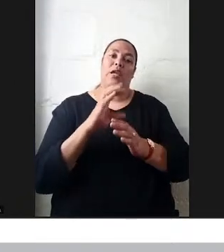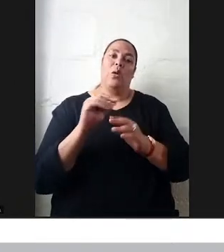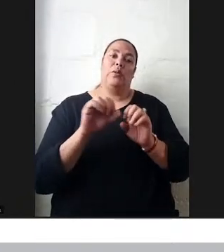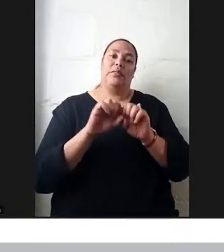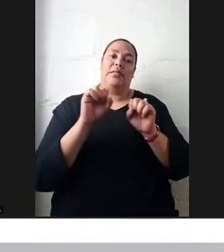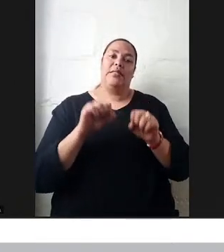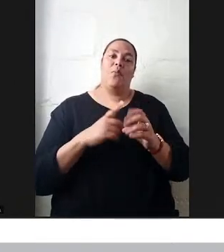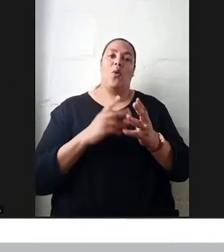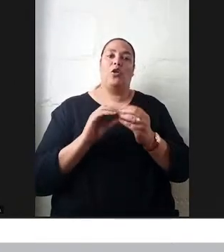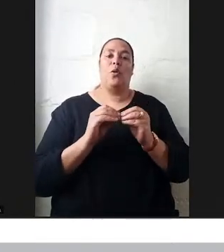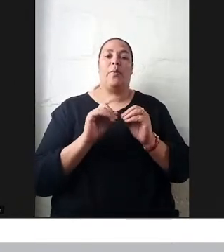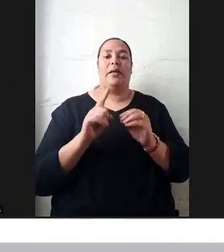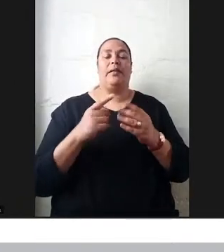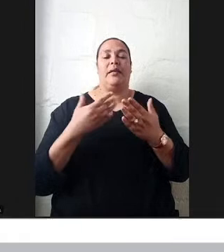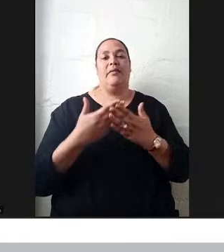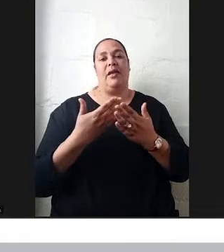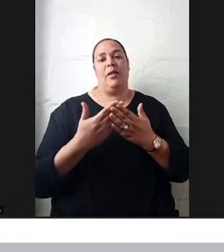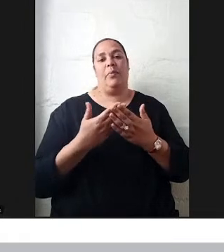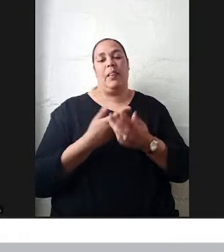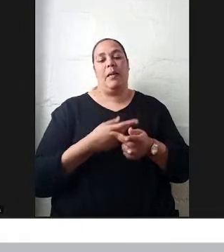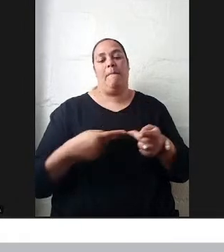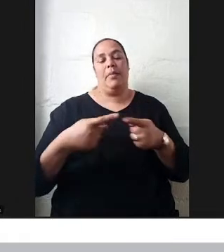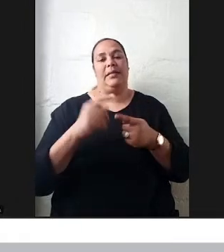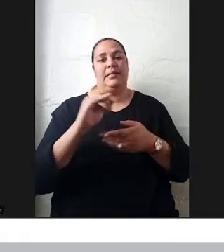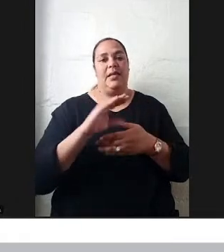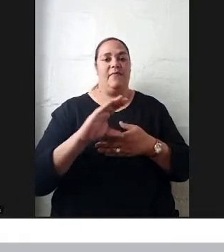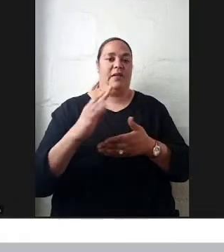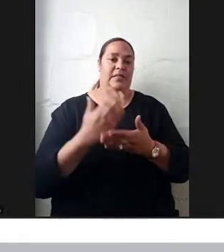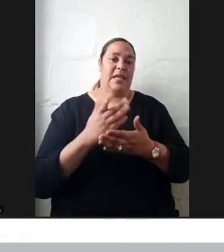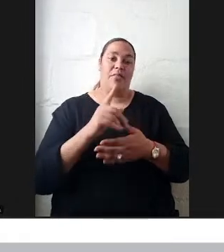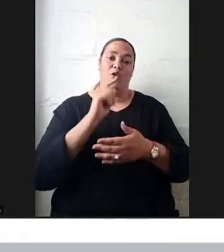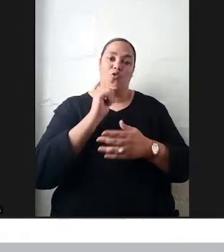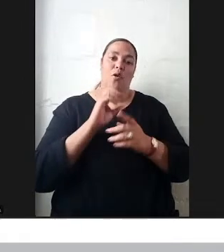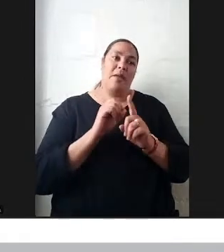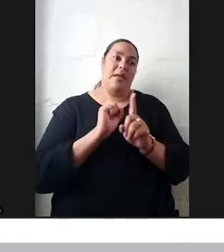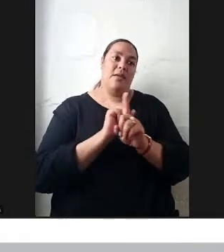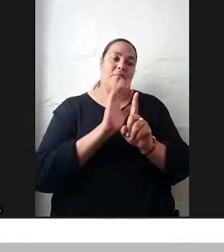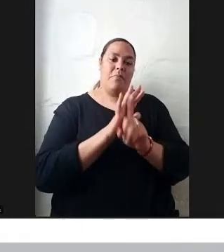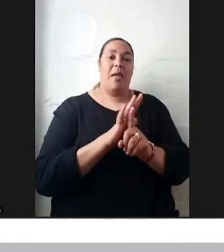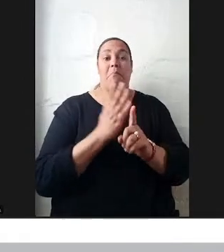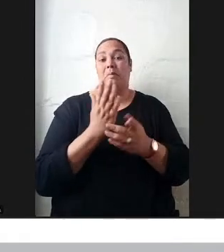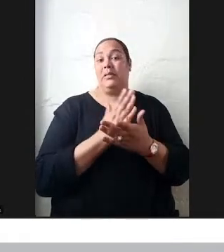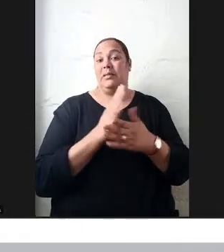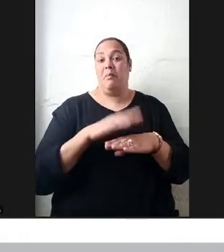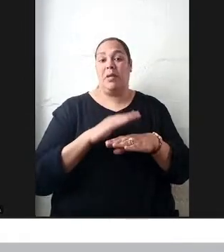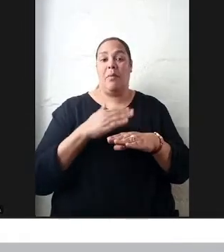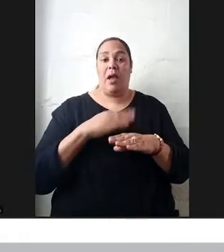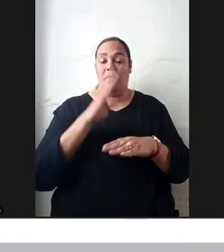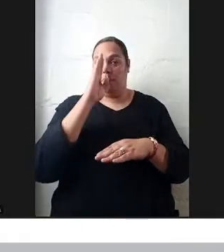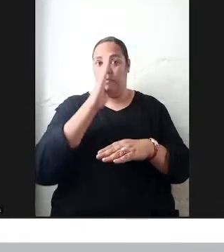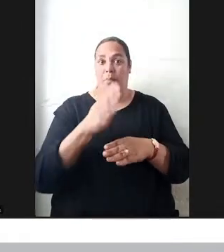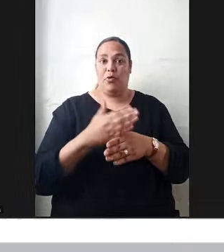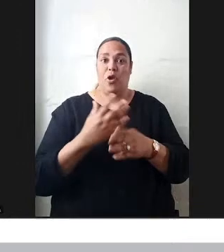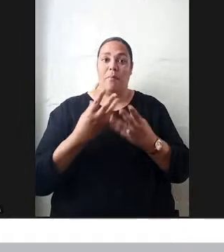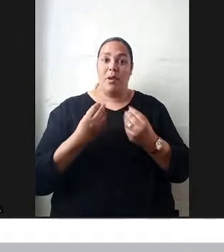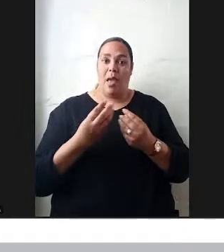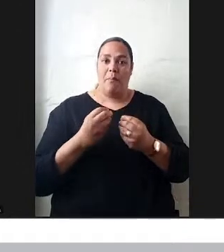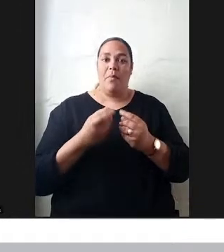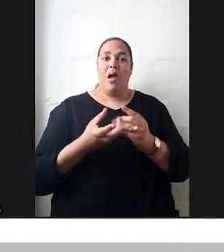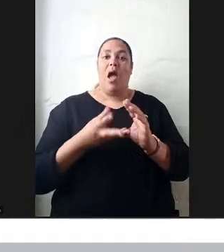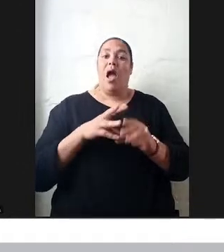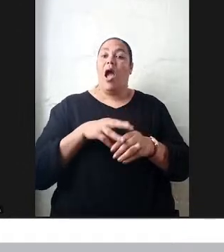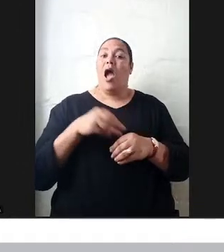a viable place to invest that really makes an impact. So sometimes our direct job numbers coming out of, let's